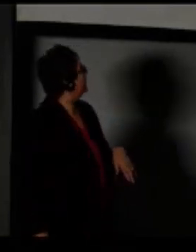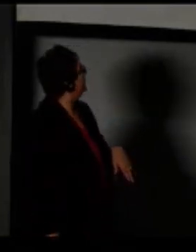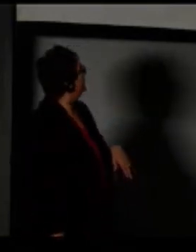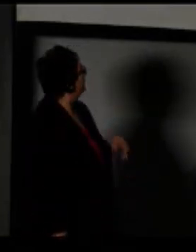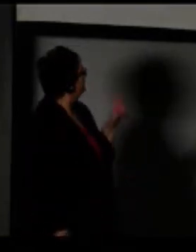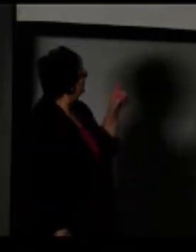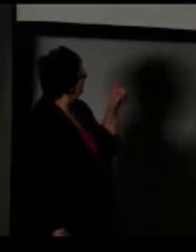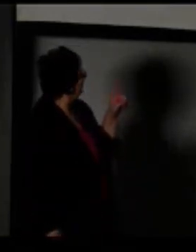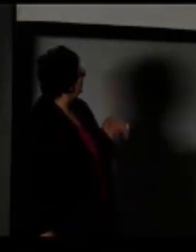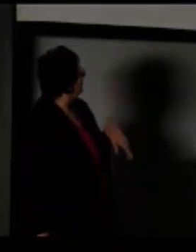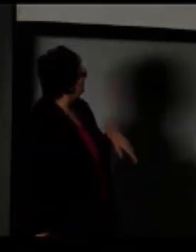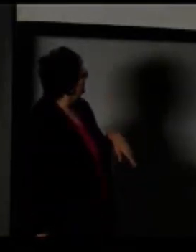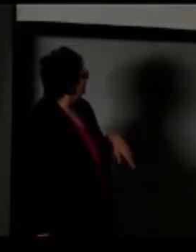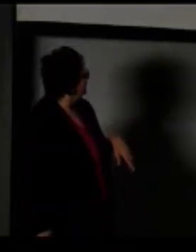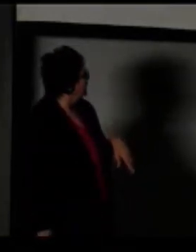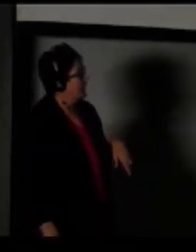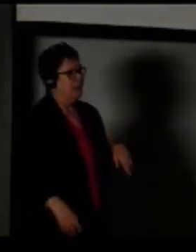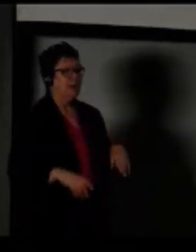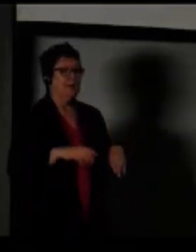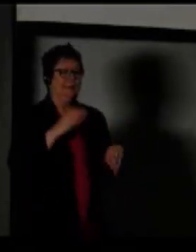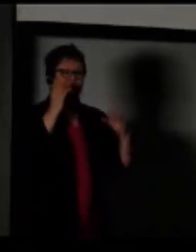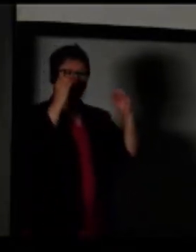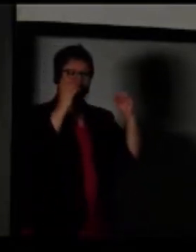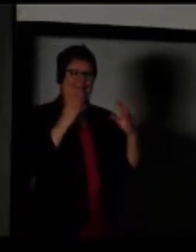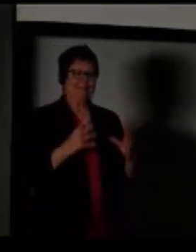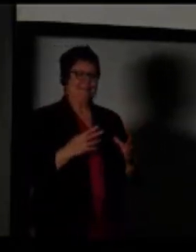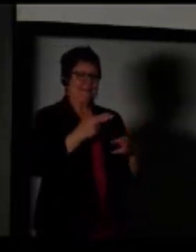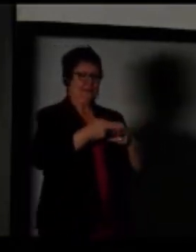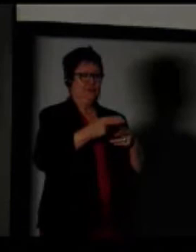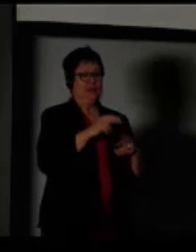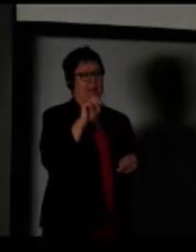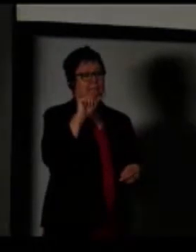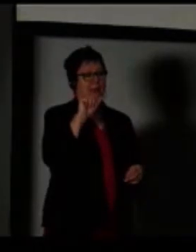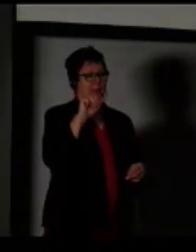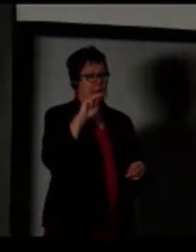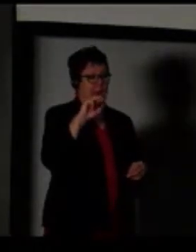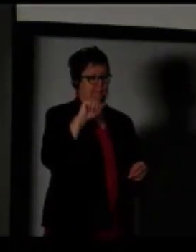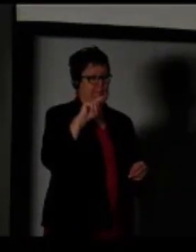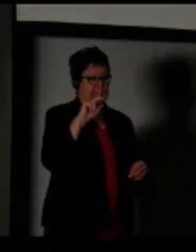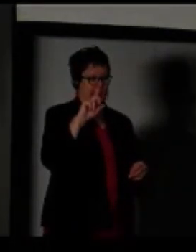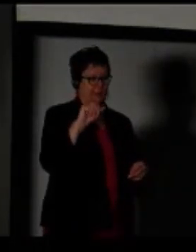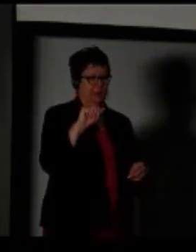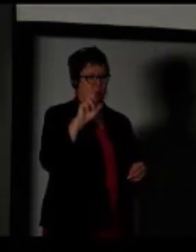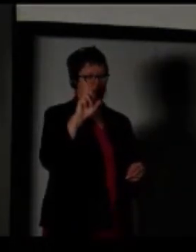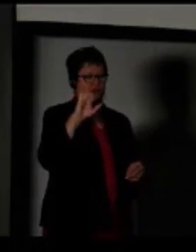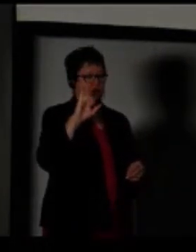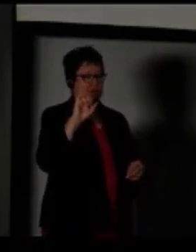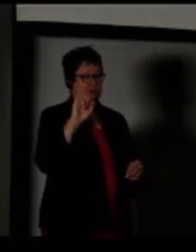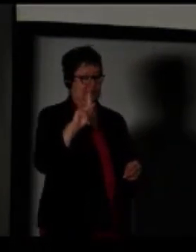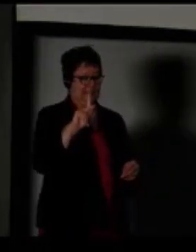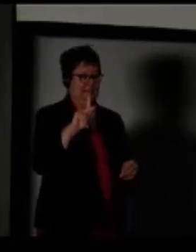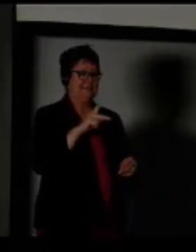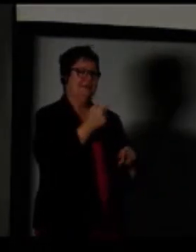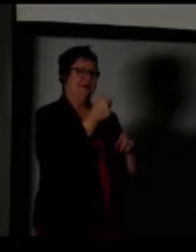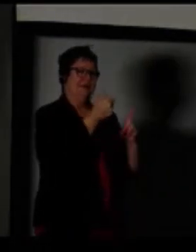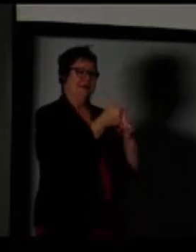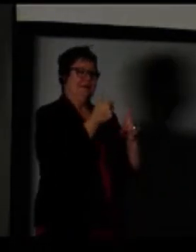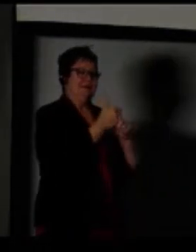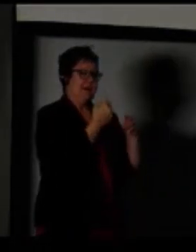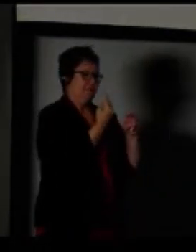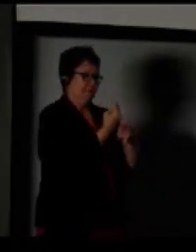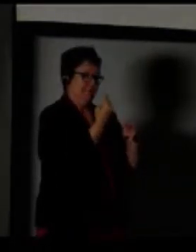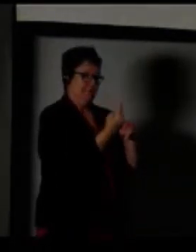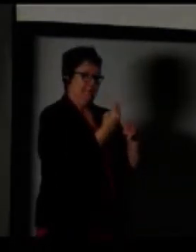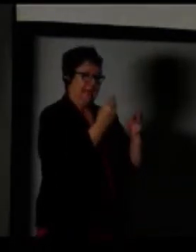This first one is done by a teacher named Amanda Risk. Amanda is a math teacher who